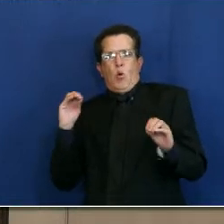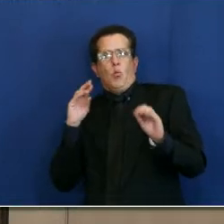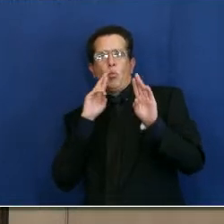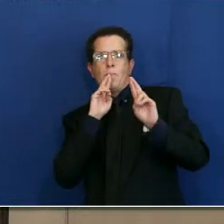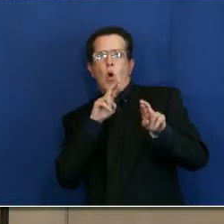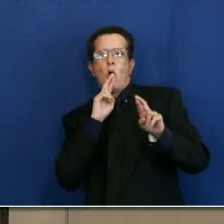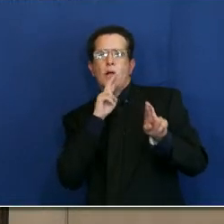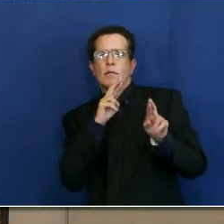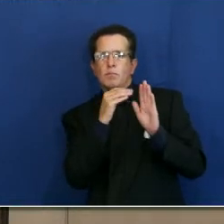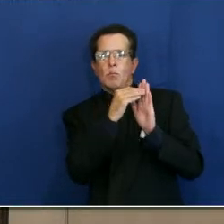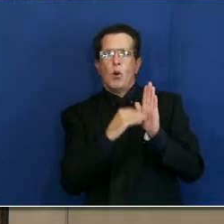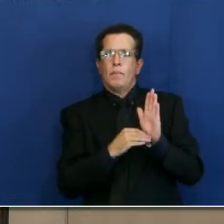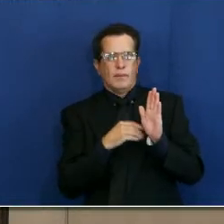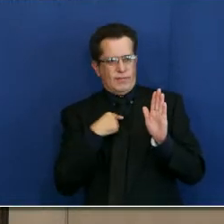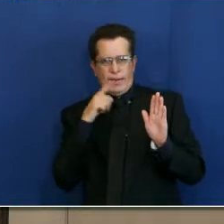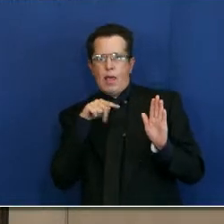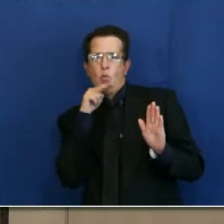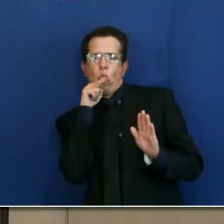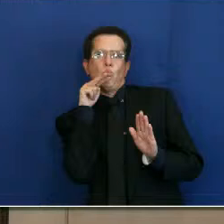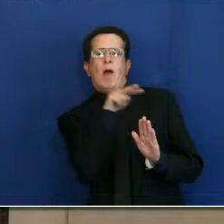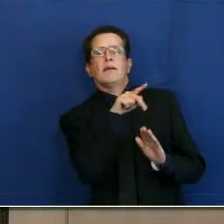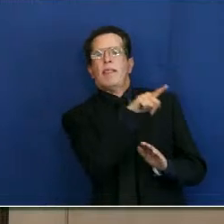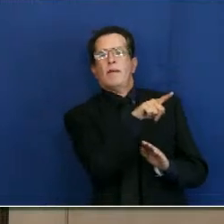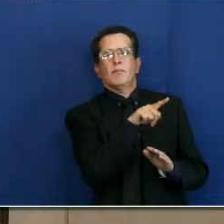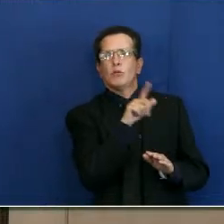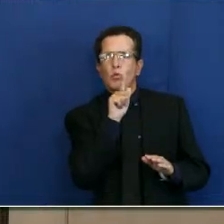every individual for 24 hours.